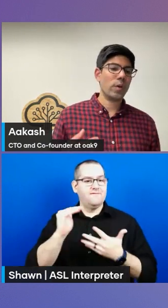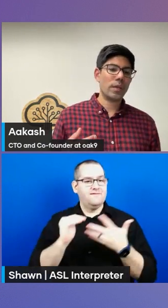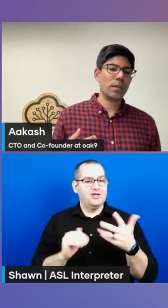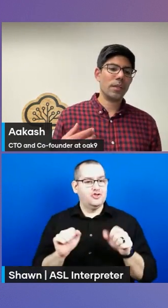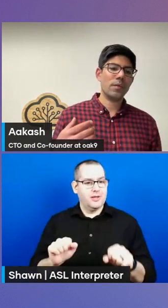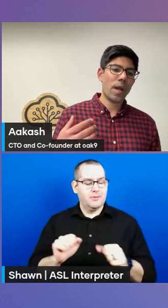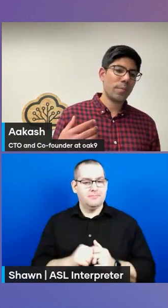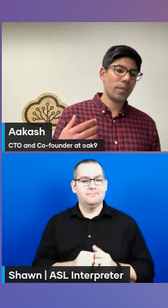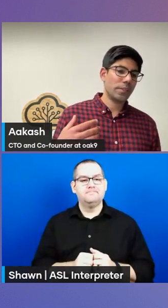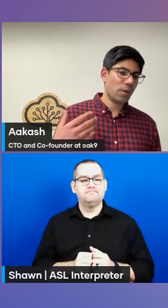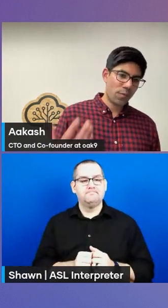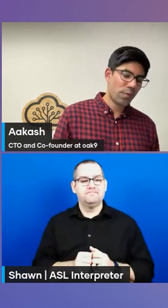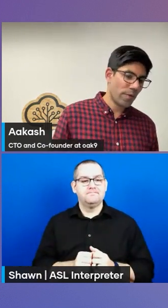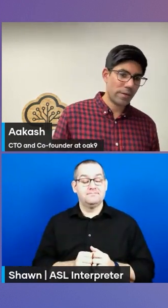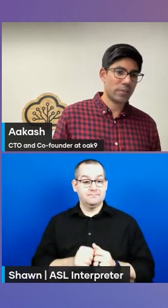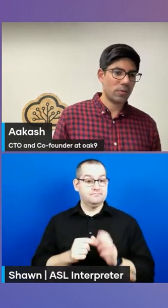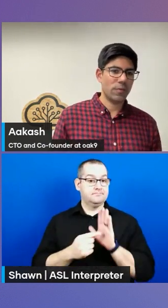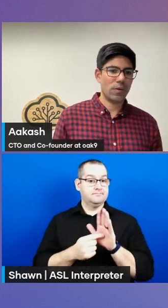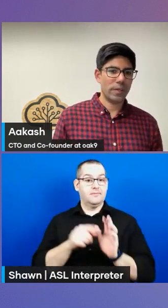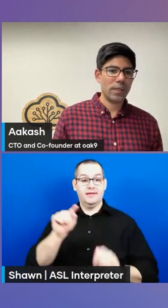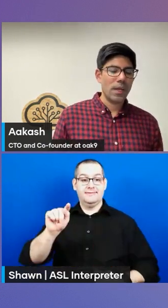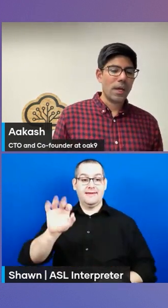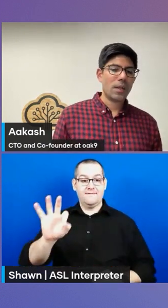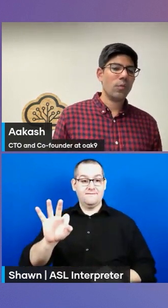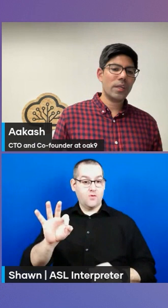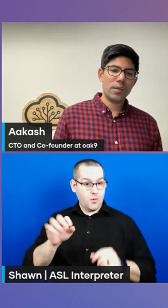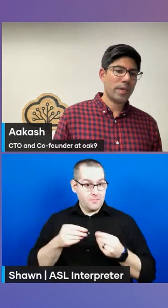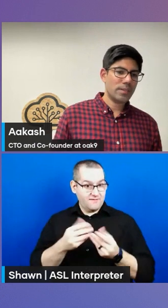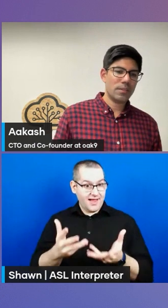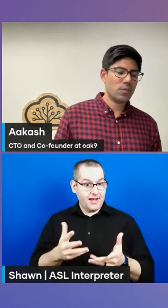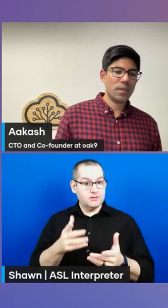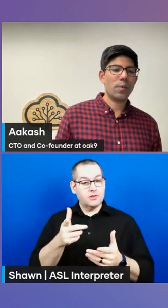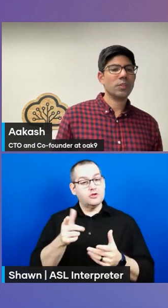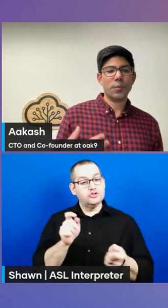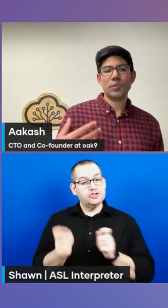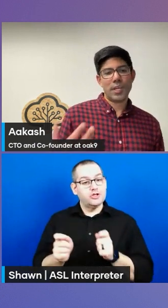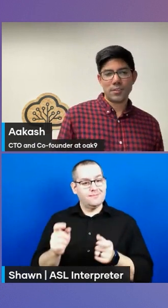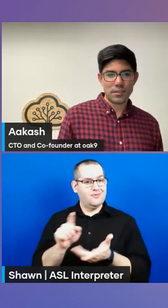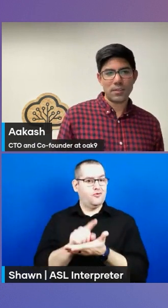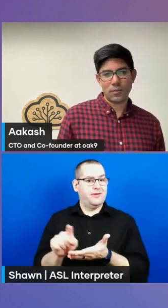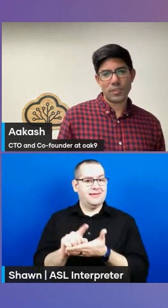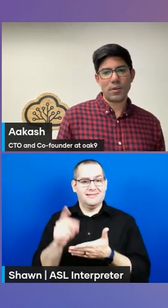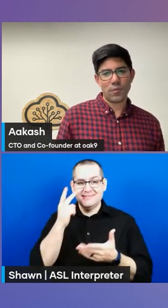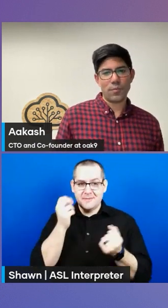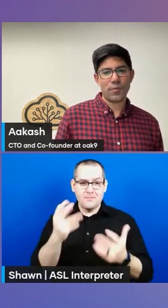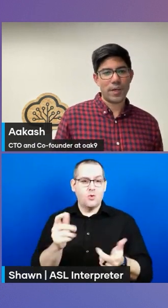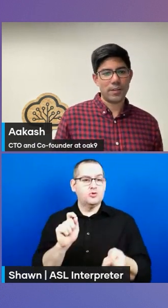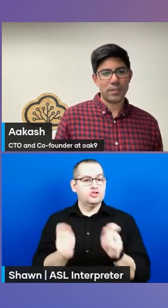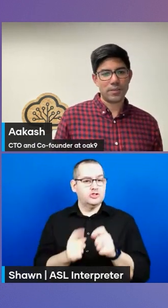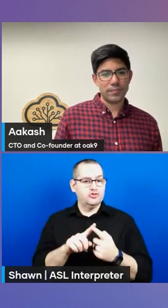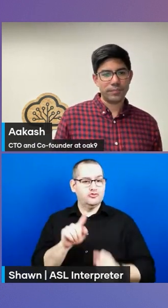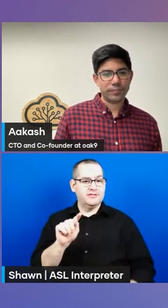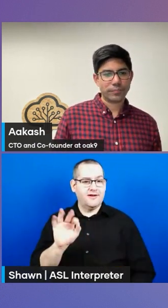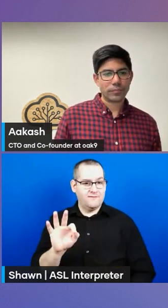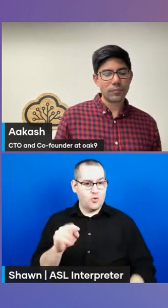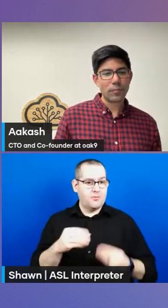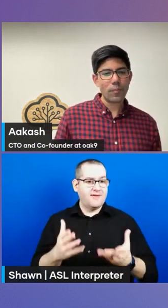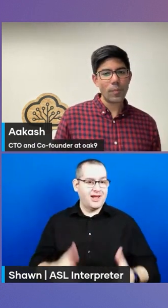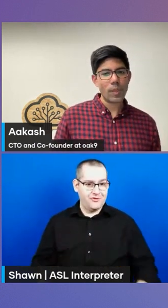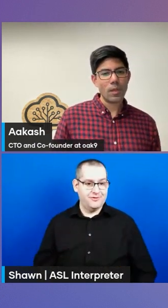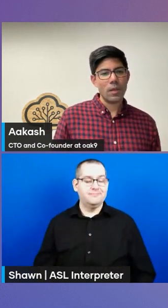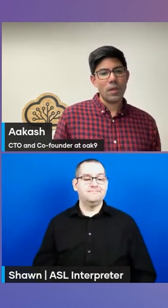how quickly and rapidly Terraform providers are evolving, on a weekly basis, you see multiple changes to those Terraform providers.